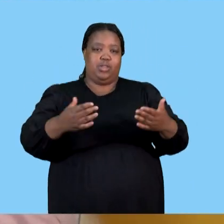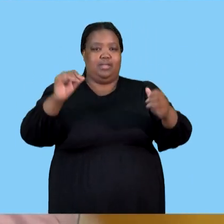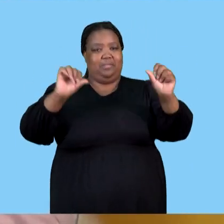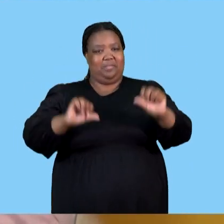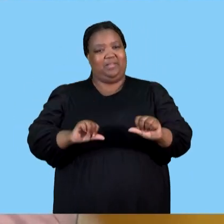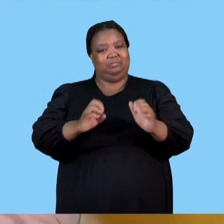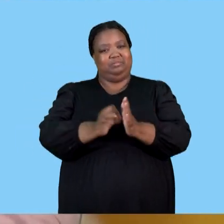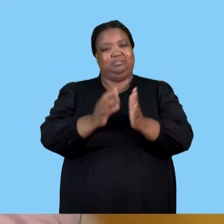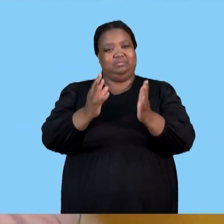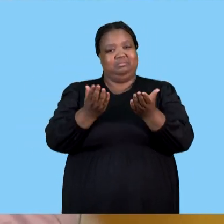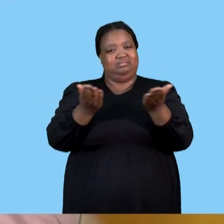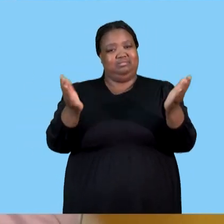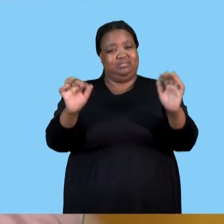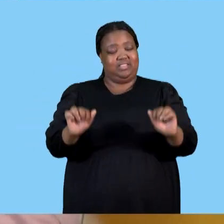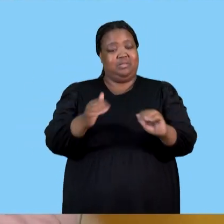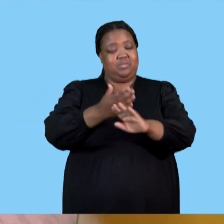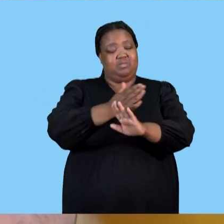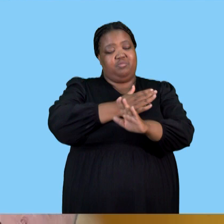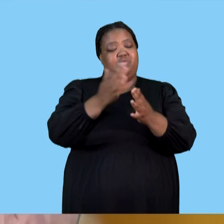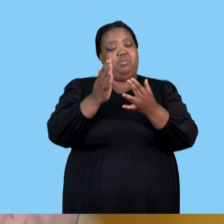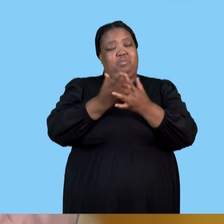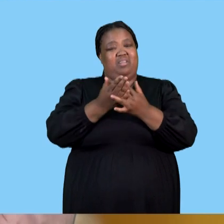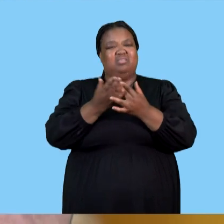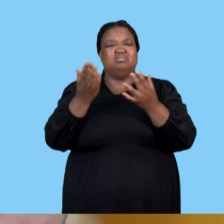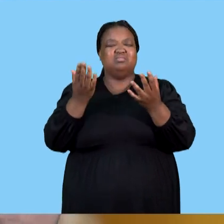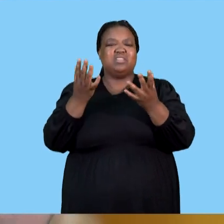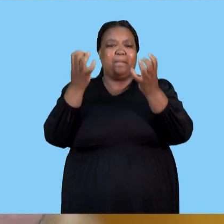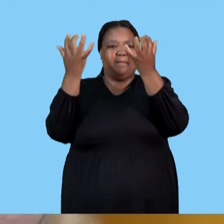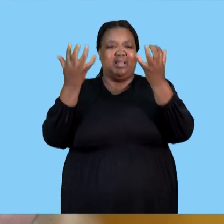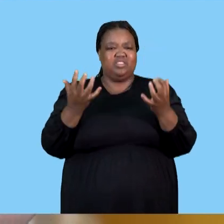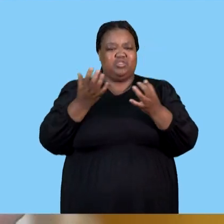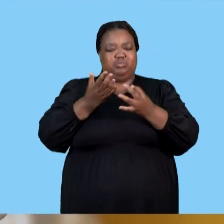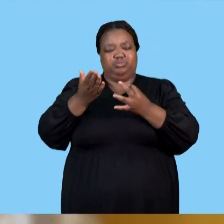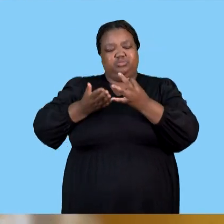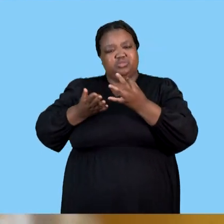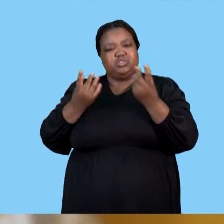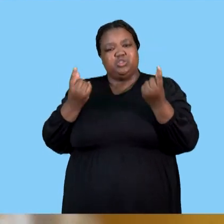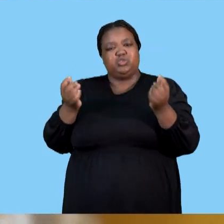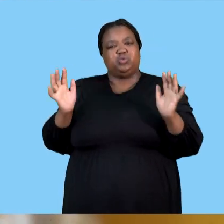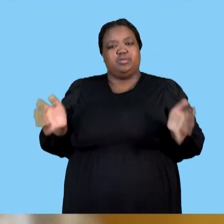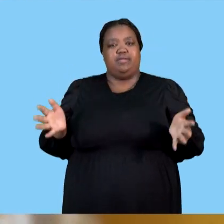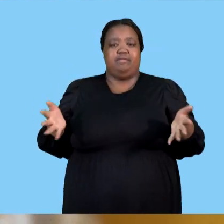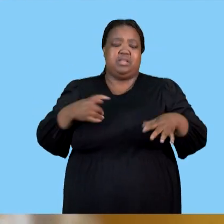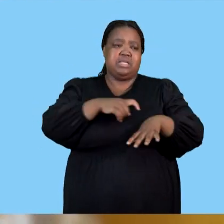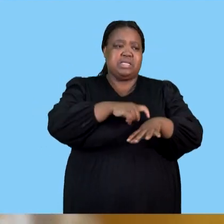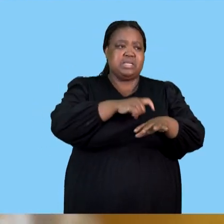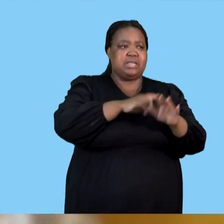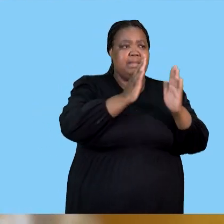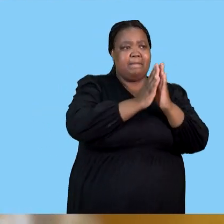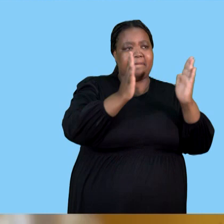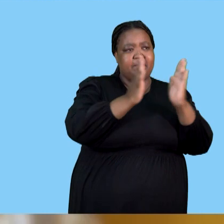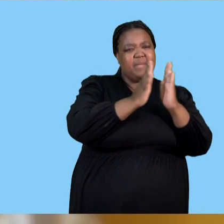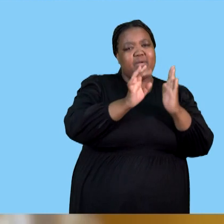Welcome back, dear learners. Before the ad break, we did the types of budgets and the periods for budgets. We will now look at the